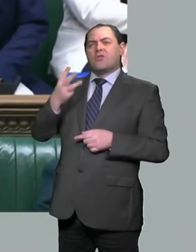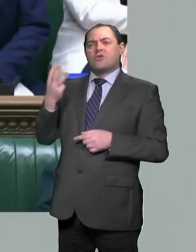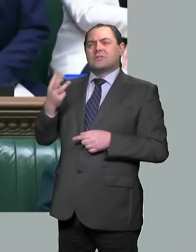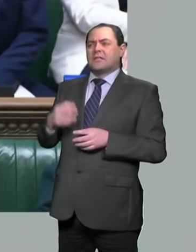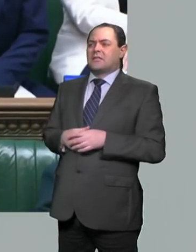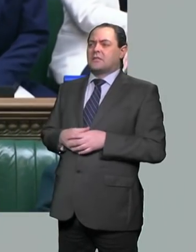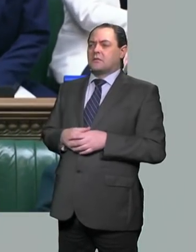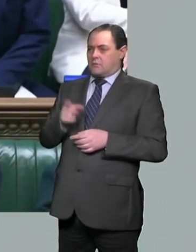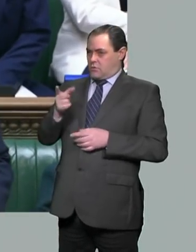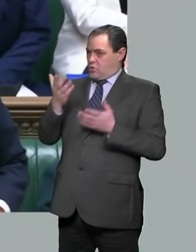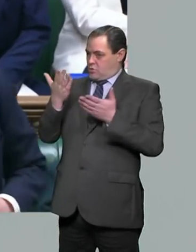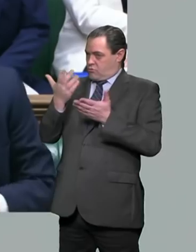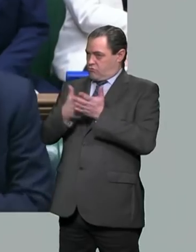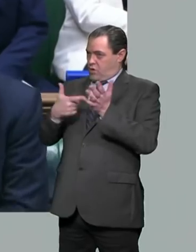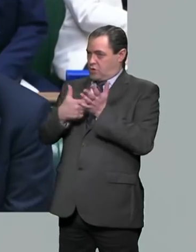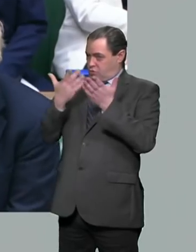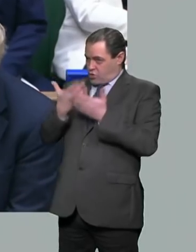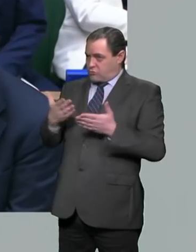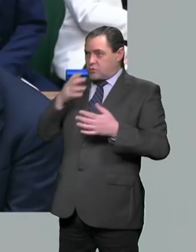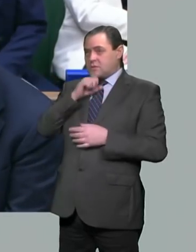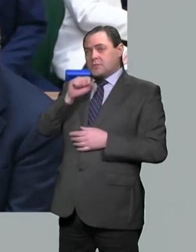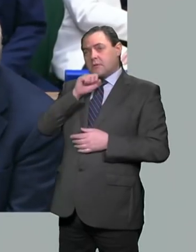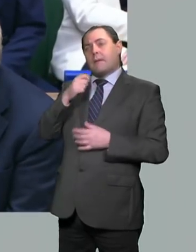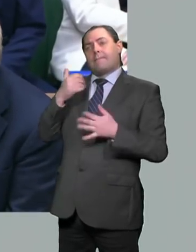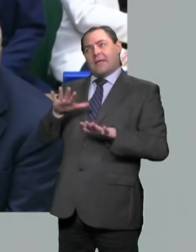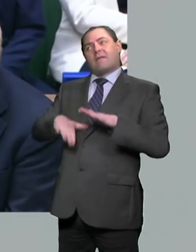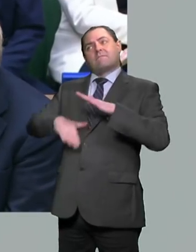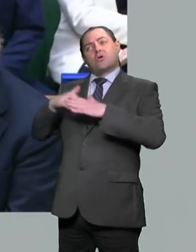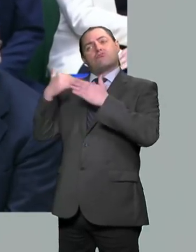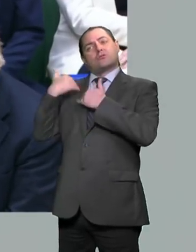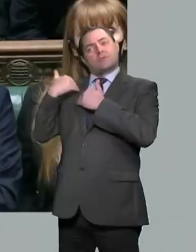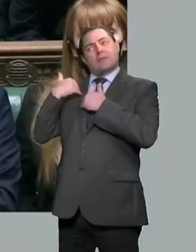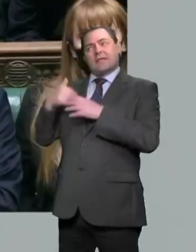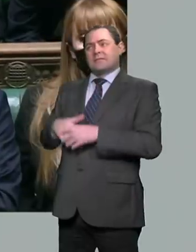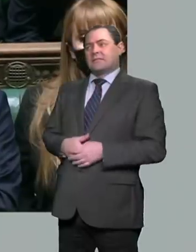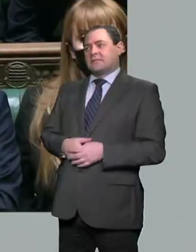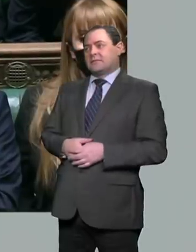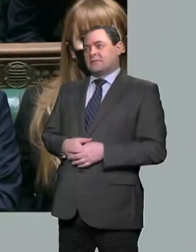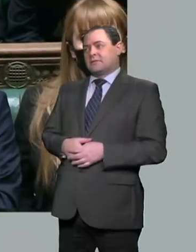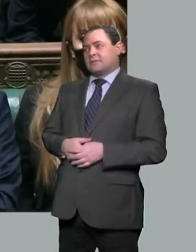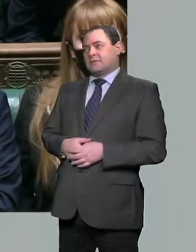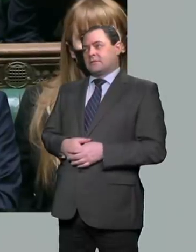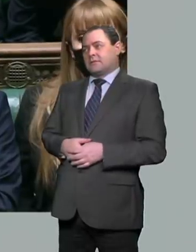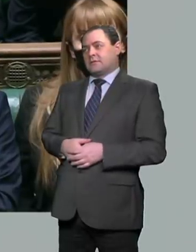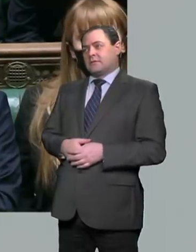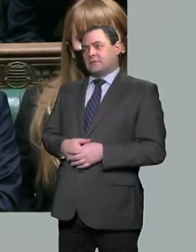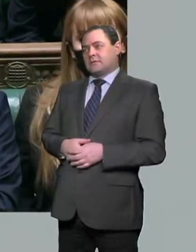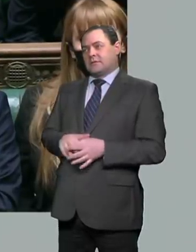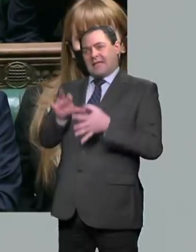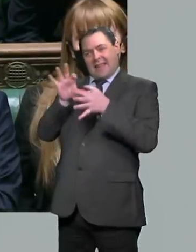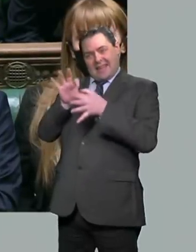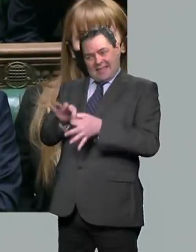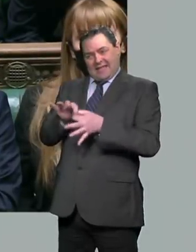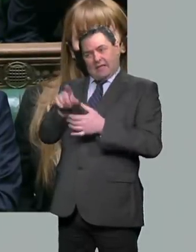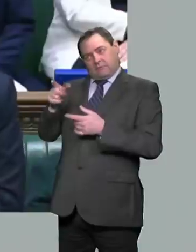the Right Honourable Gentleman apologised and took full responsibility for what had happened on